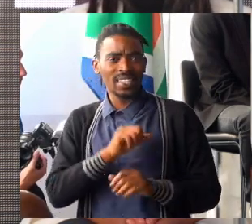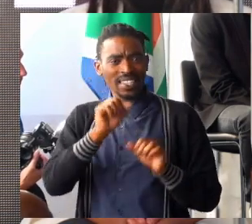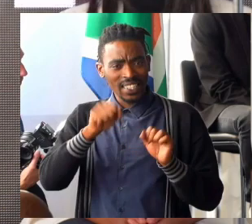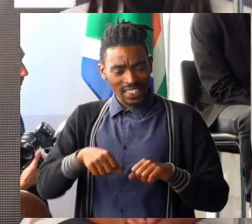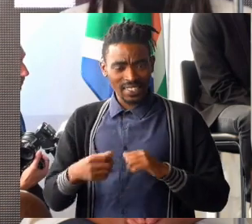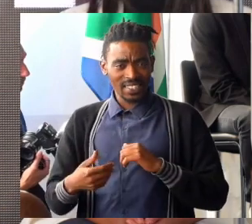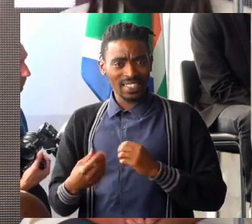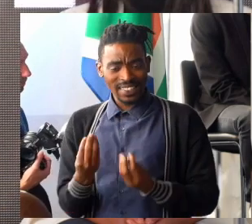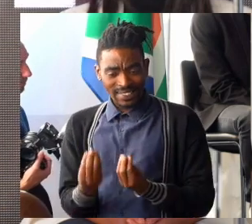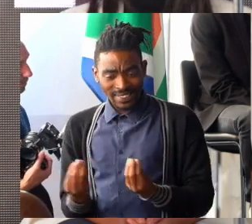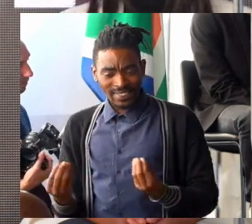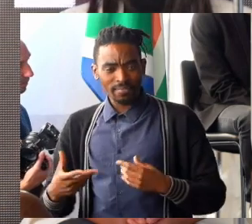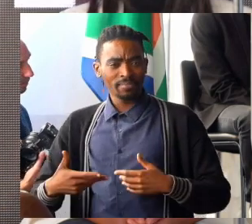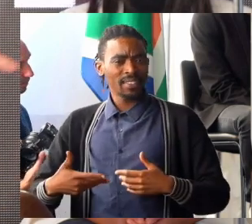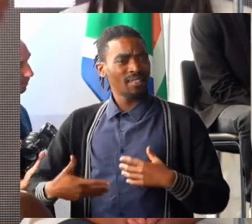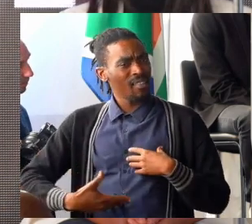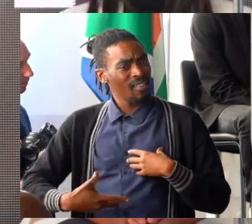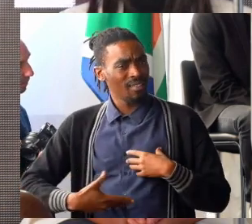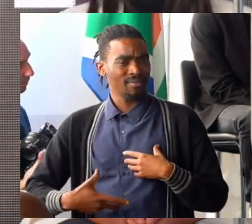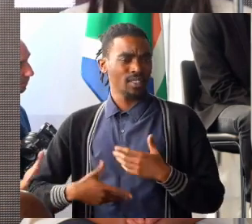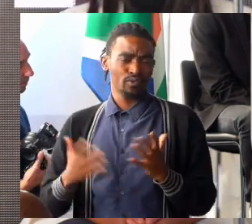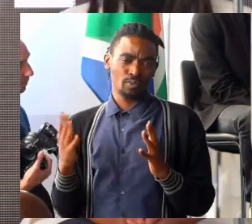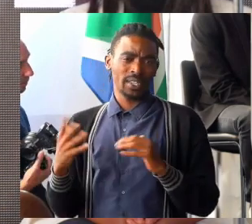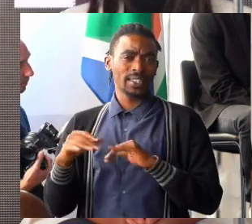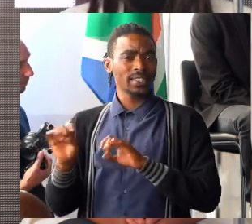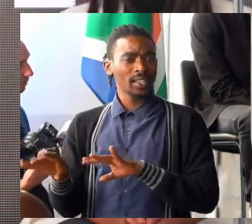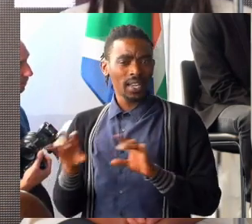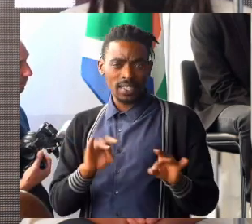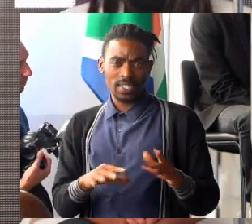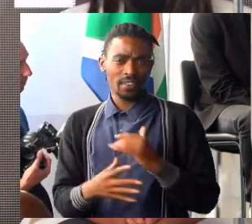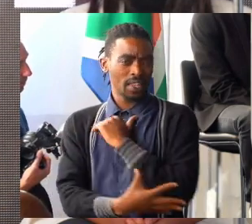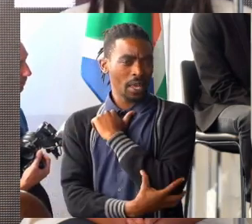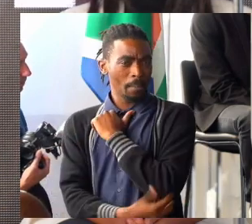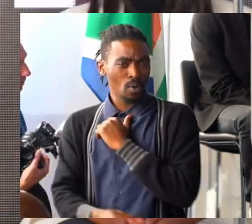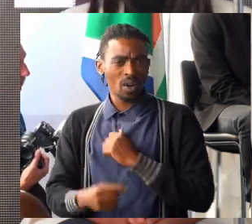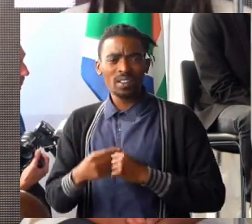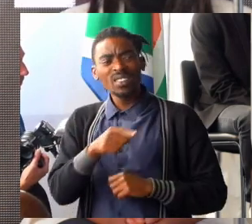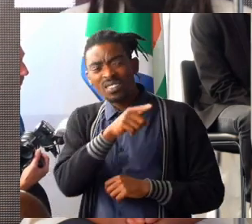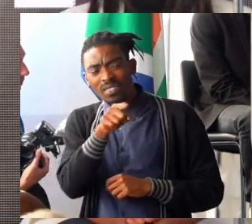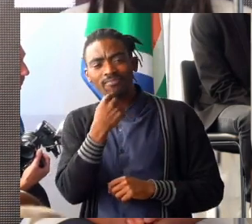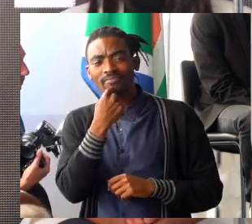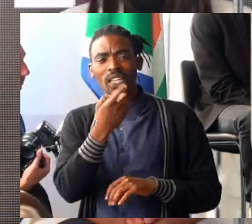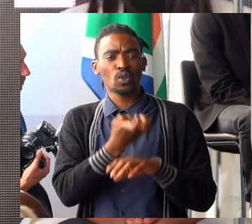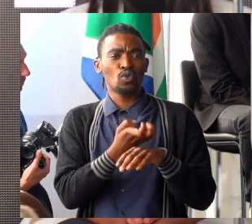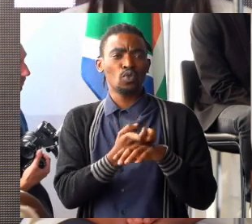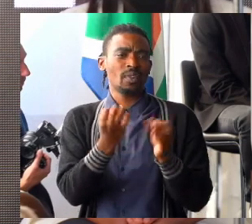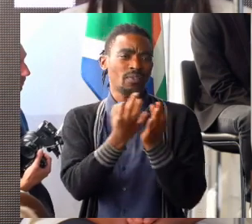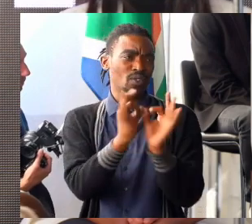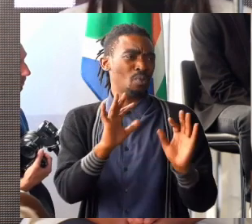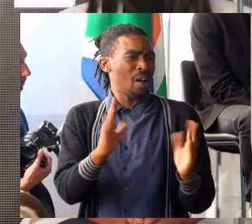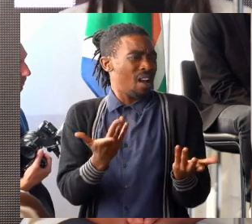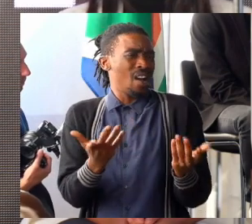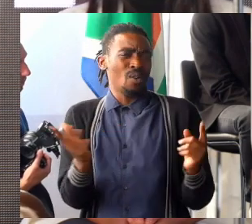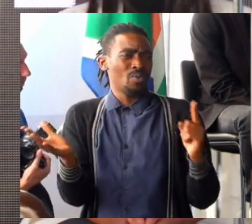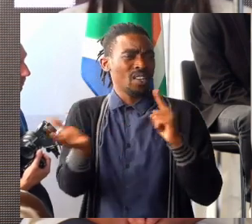stunting. And yet we talk about economic freedom. How? How do you achieve that liberation when you are hungry?